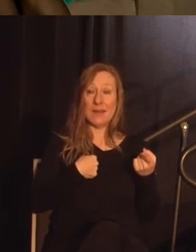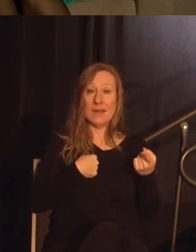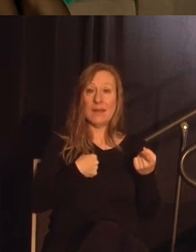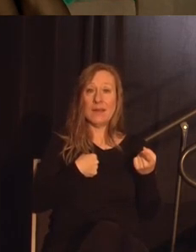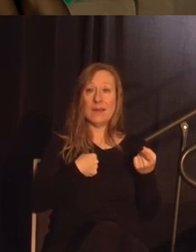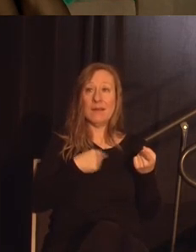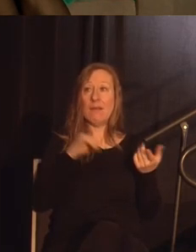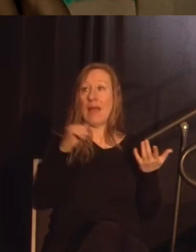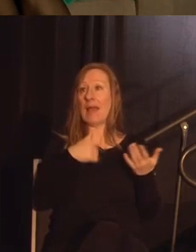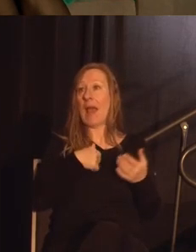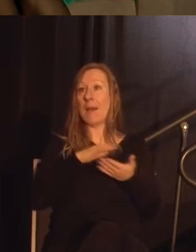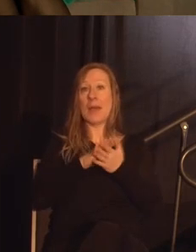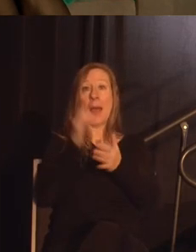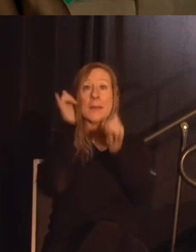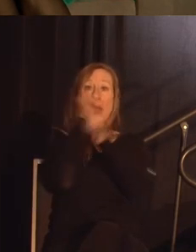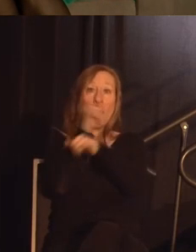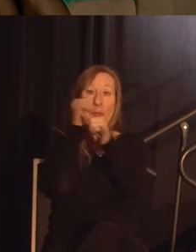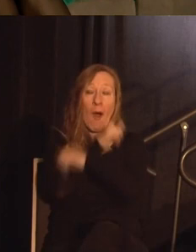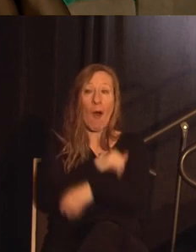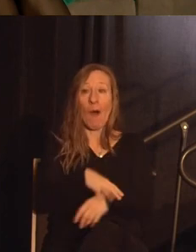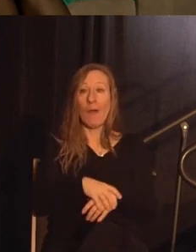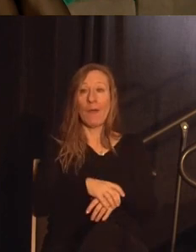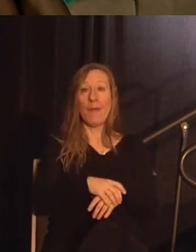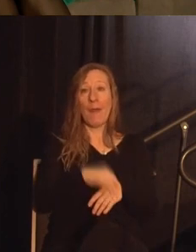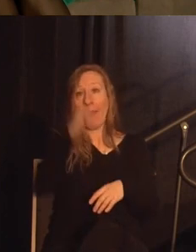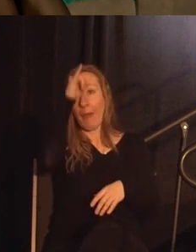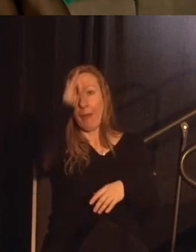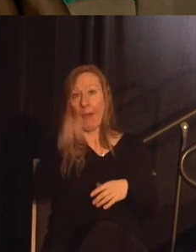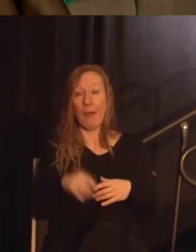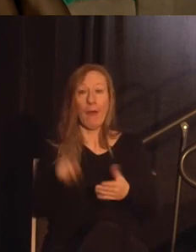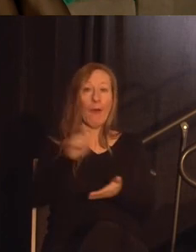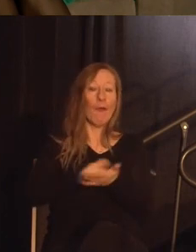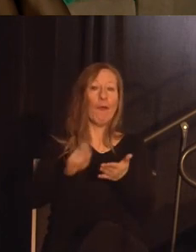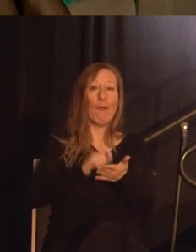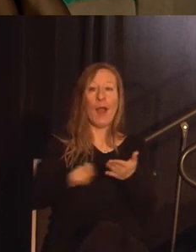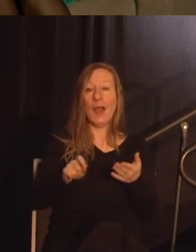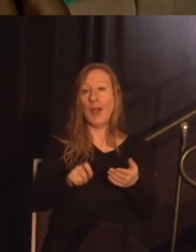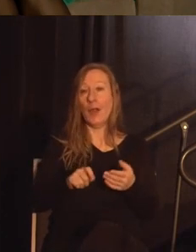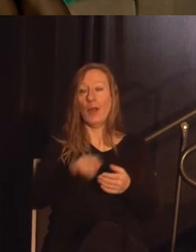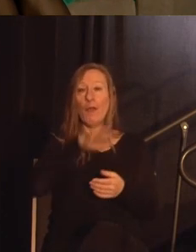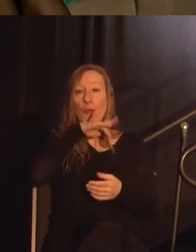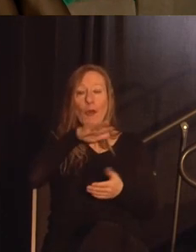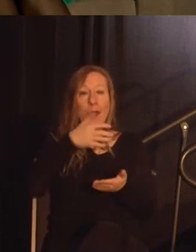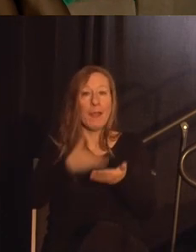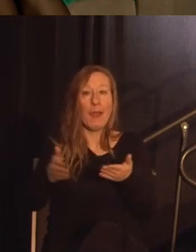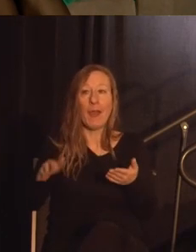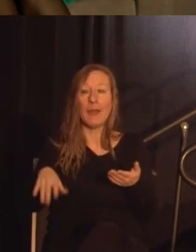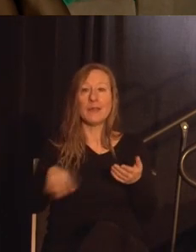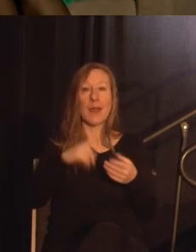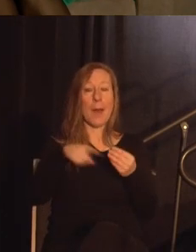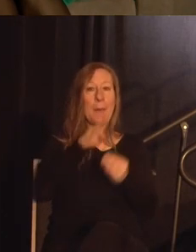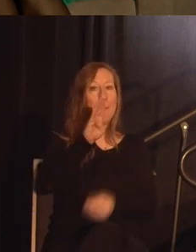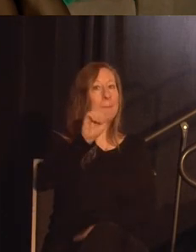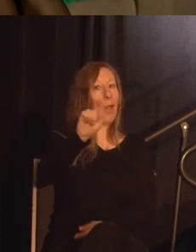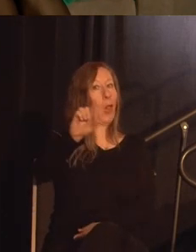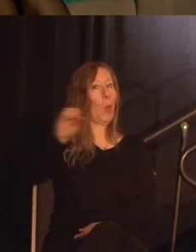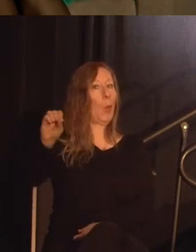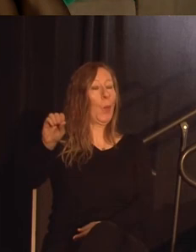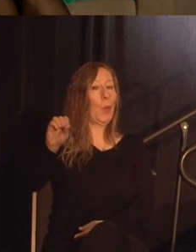complete goofball, idiot, writing filthy things about Baloo